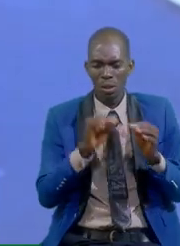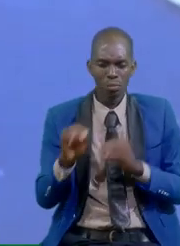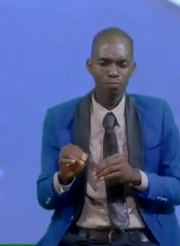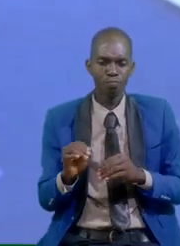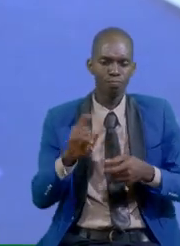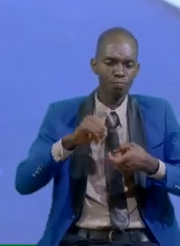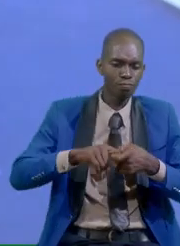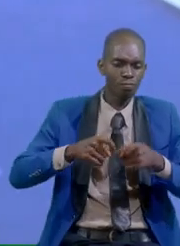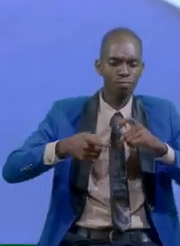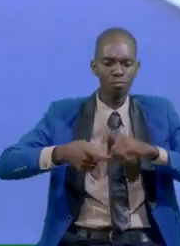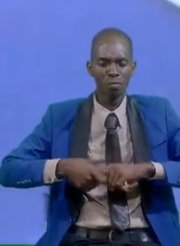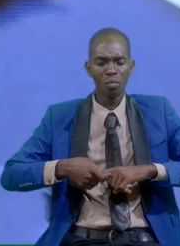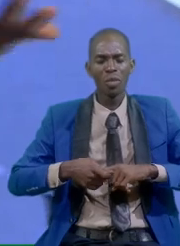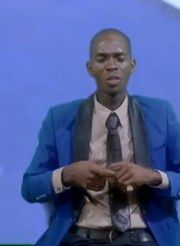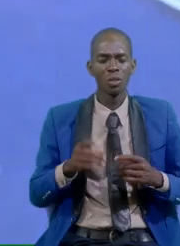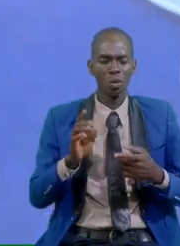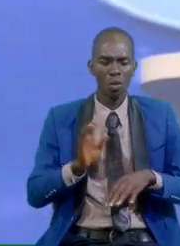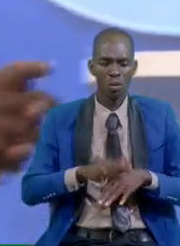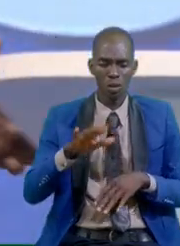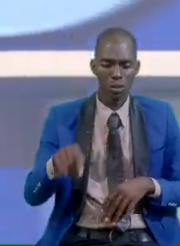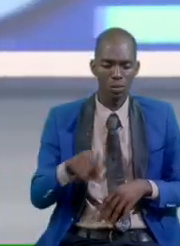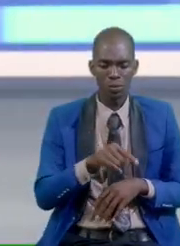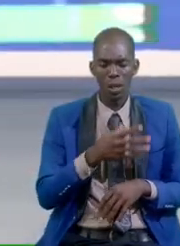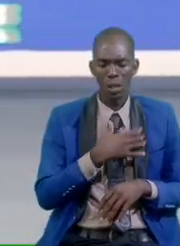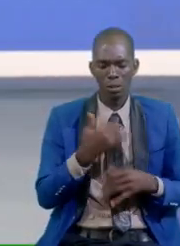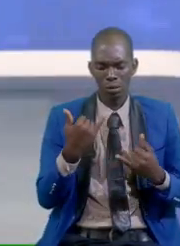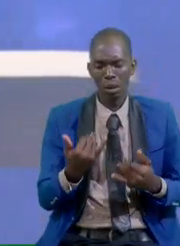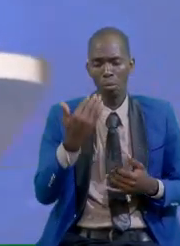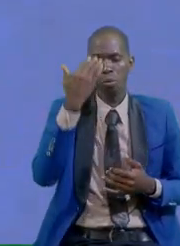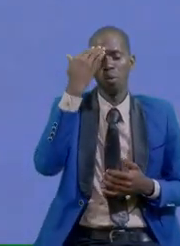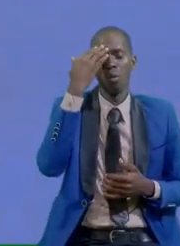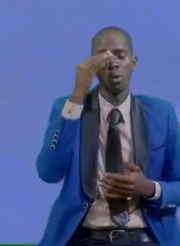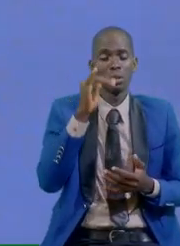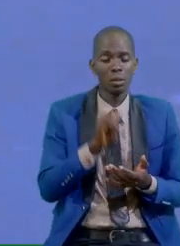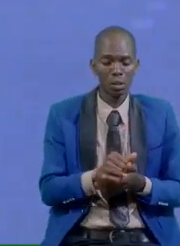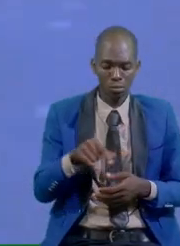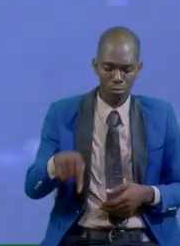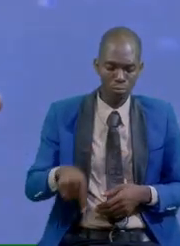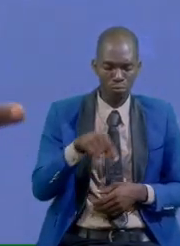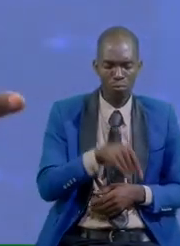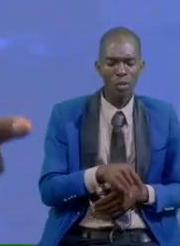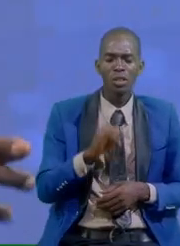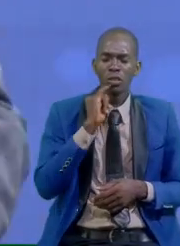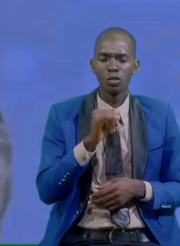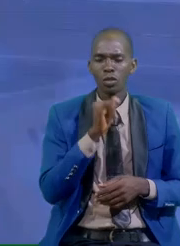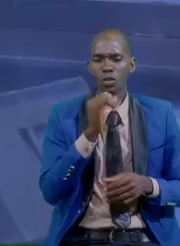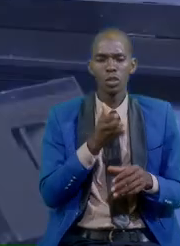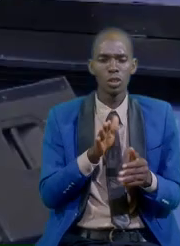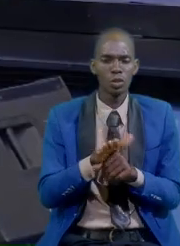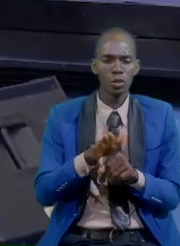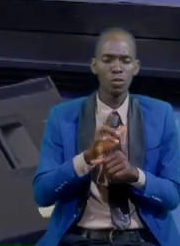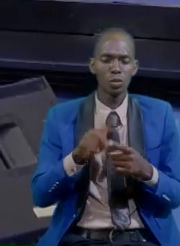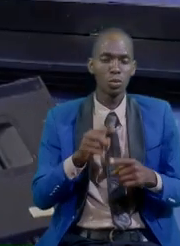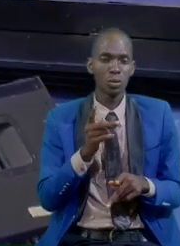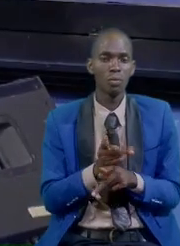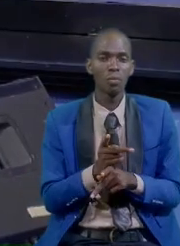not approved of God. He saw that the bands and the stock and the yoke he put